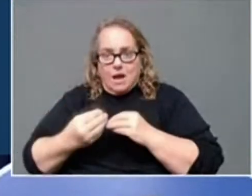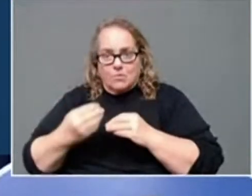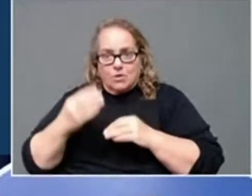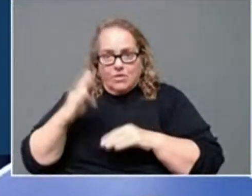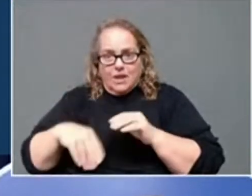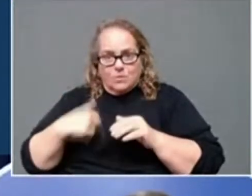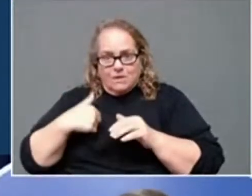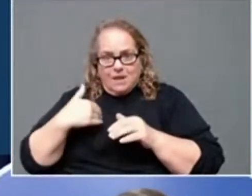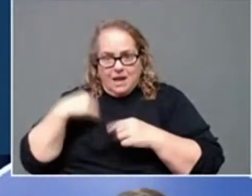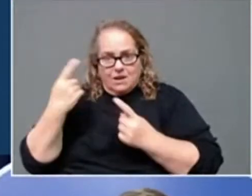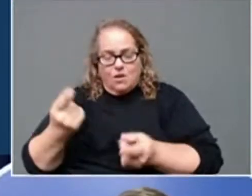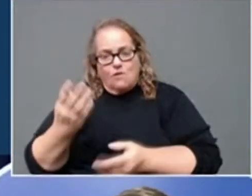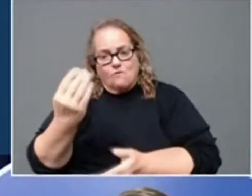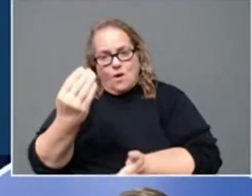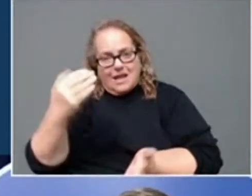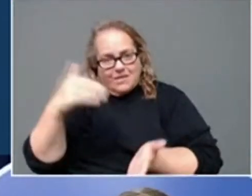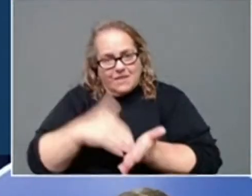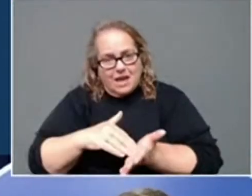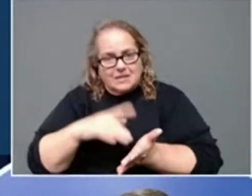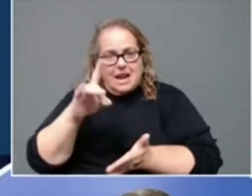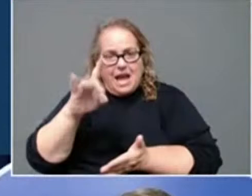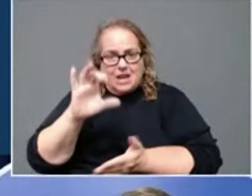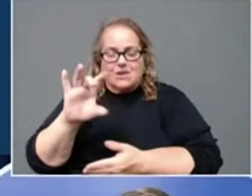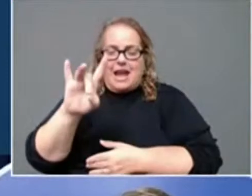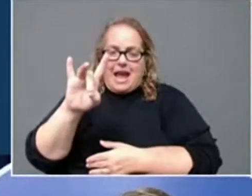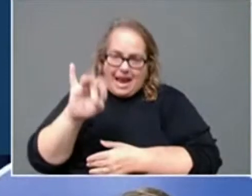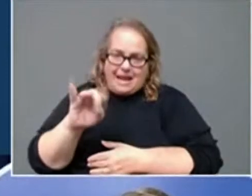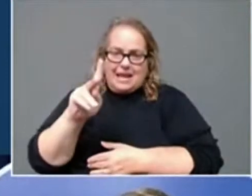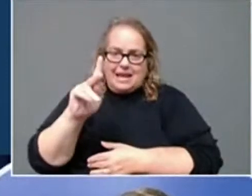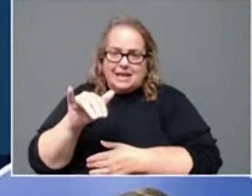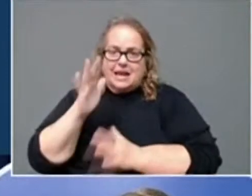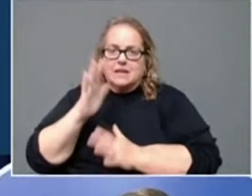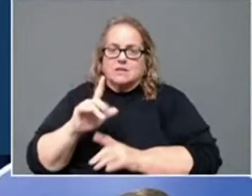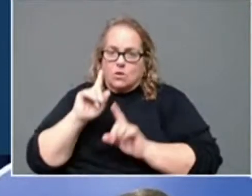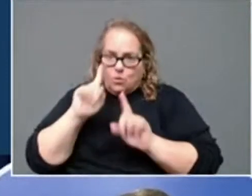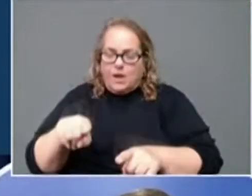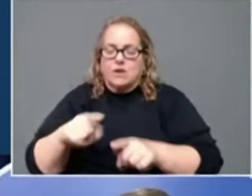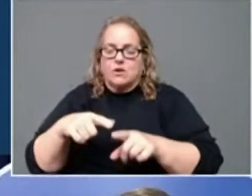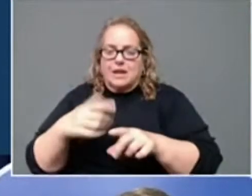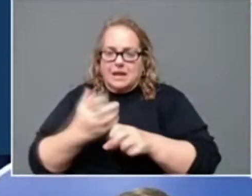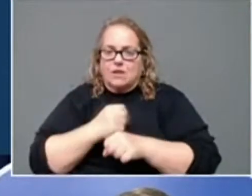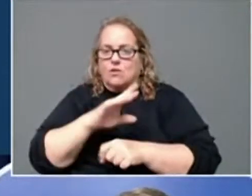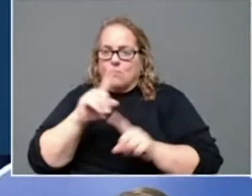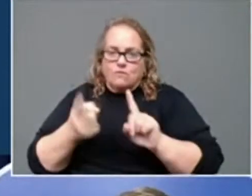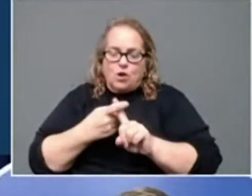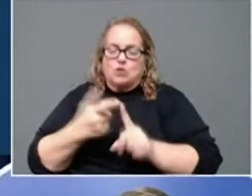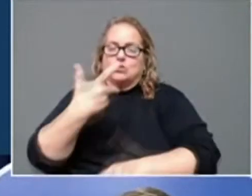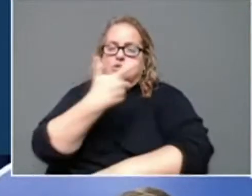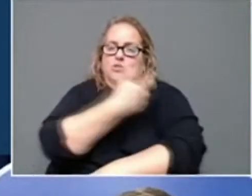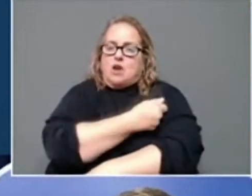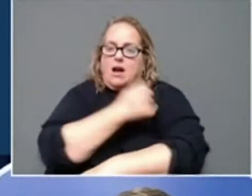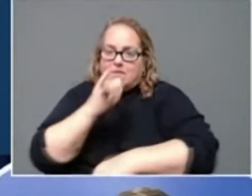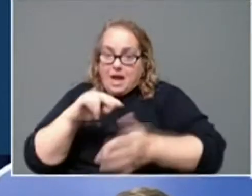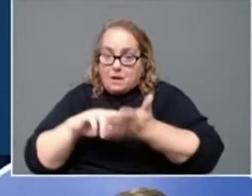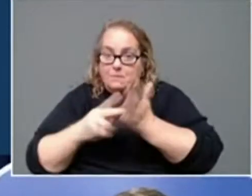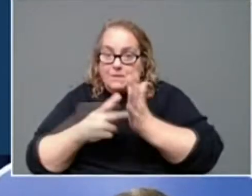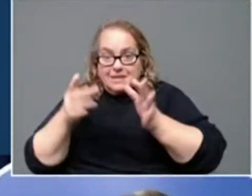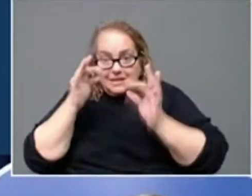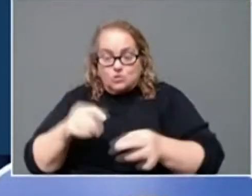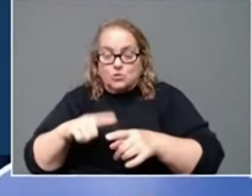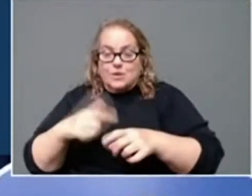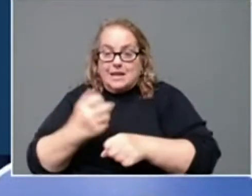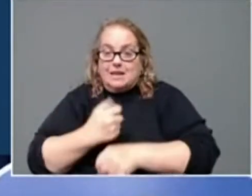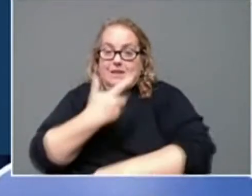14,880 Kentuckians went in and got their first shot of hope That means they decided to get vaccinated for the